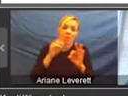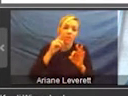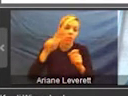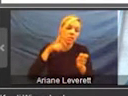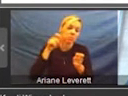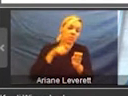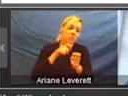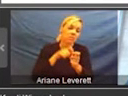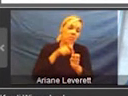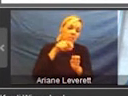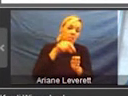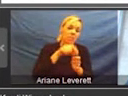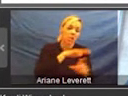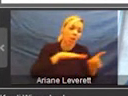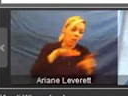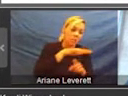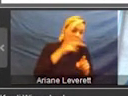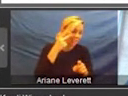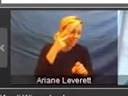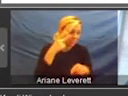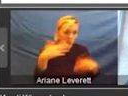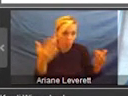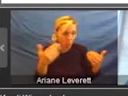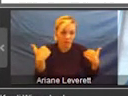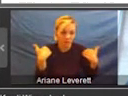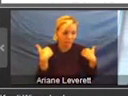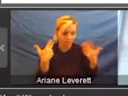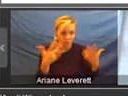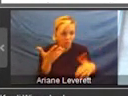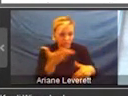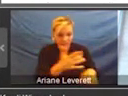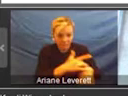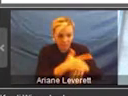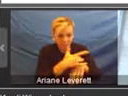channels are already available, are trusted, are